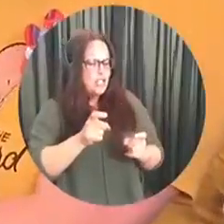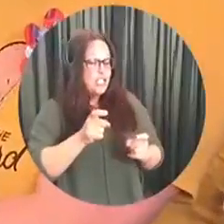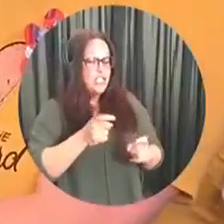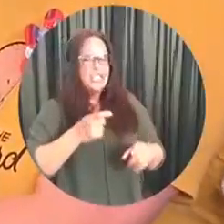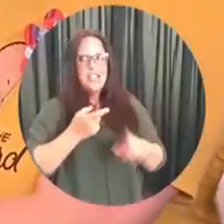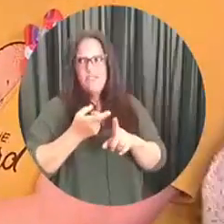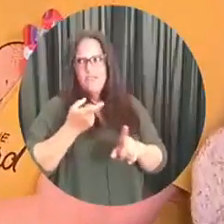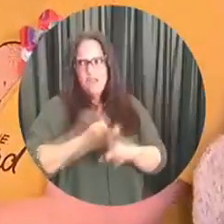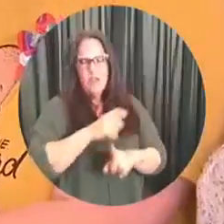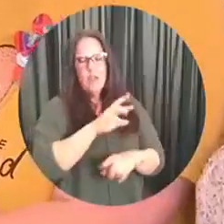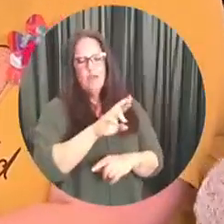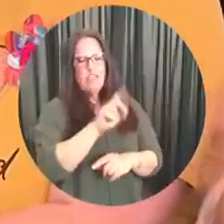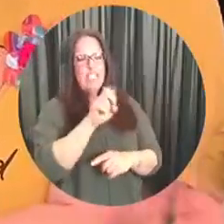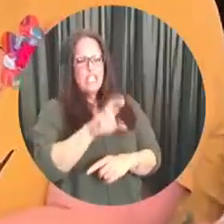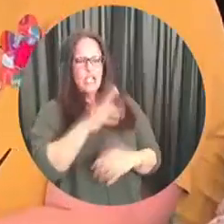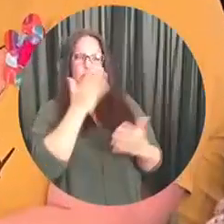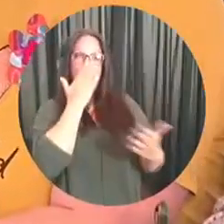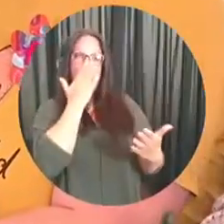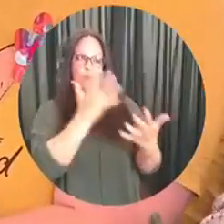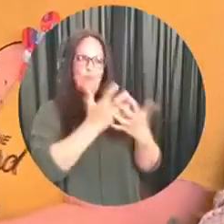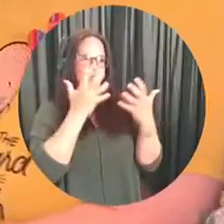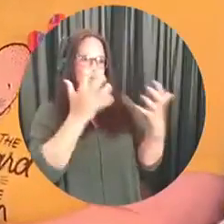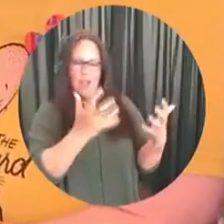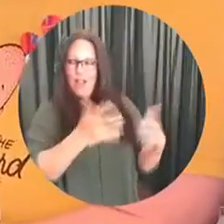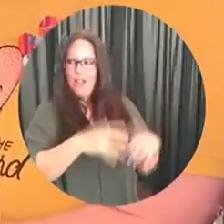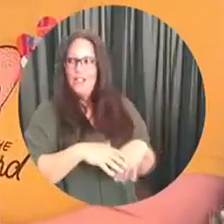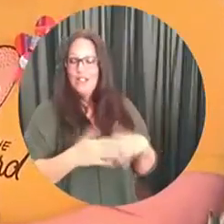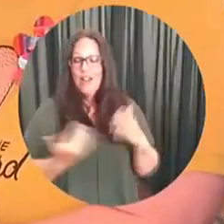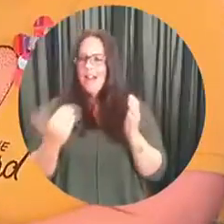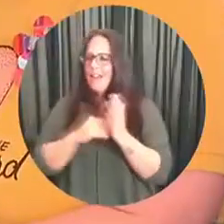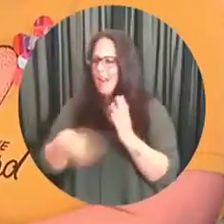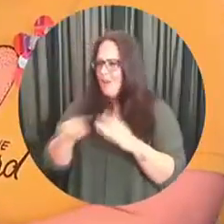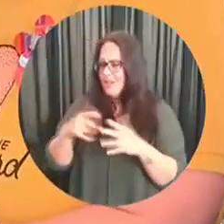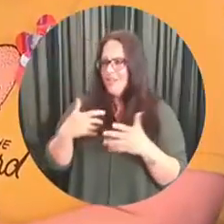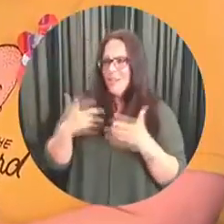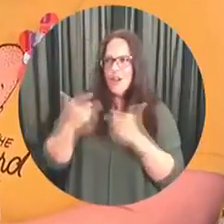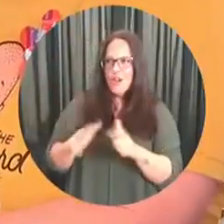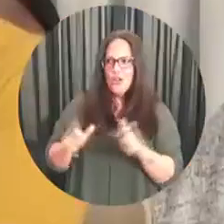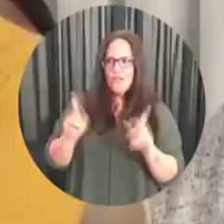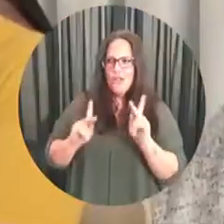much. And again, you guys have a huge following. Let's make their phone ring,